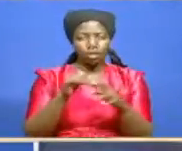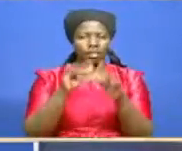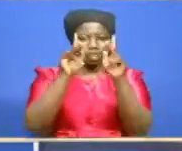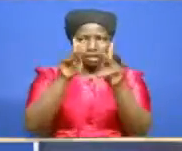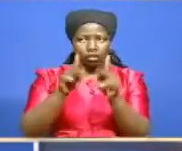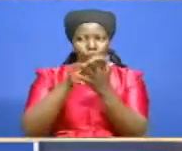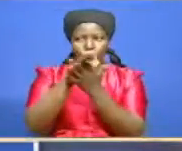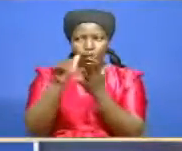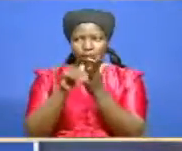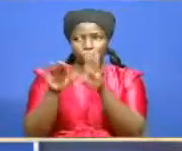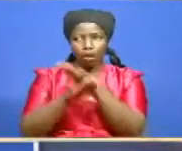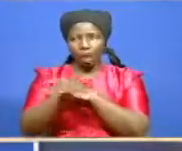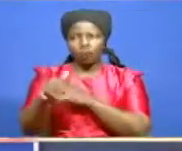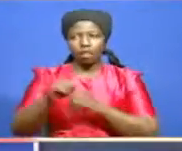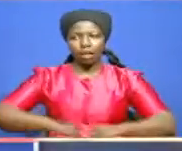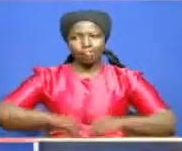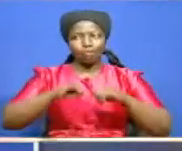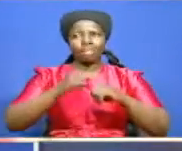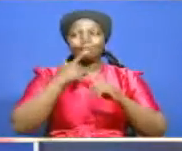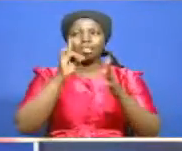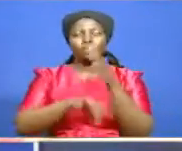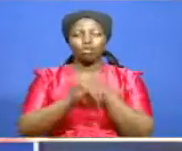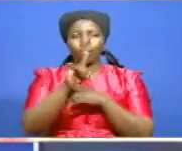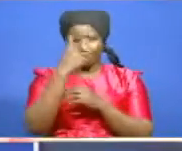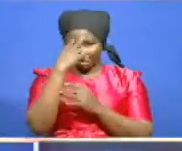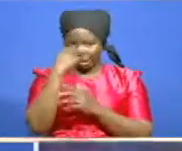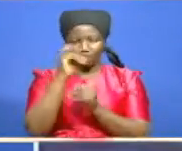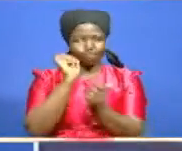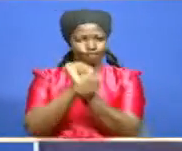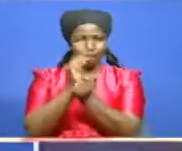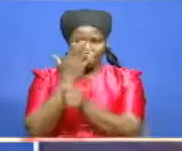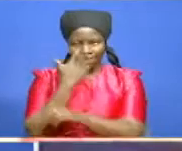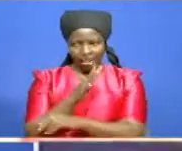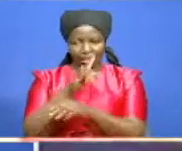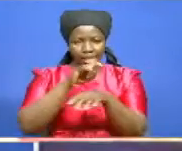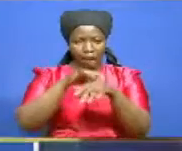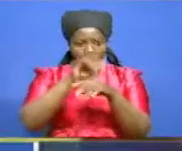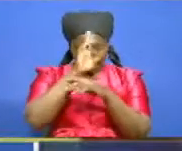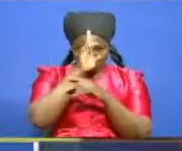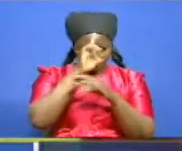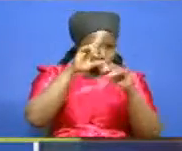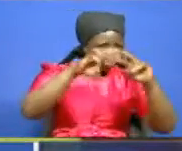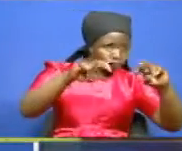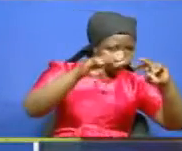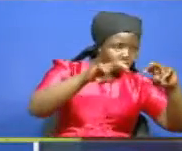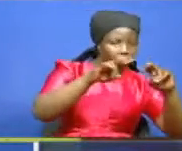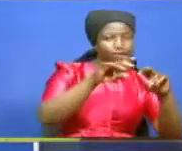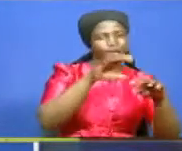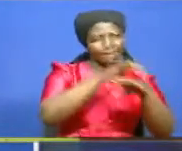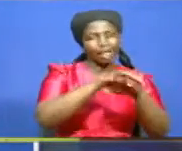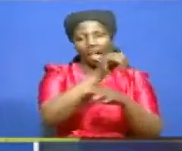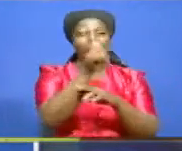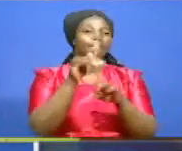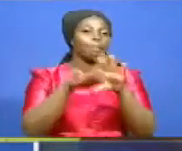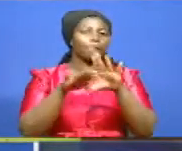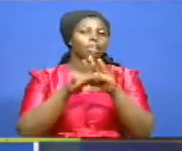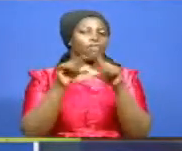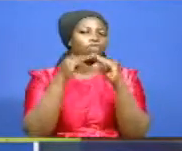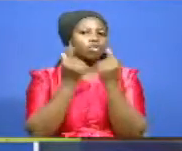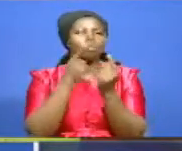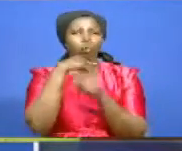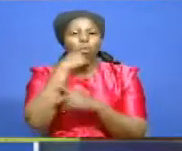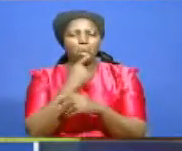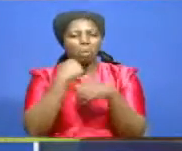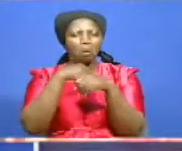Sub-County Commander James Ngetich says one suspect is in custody even as police pursue other members of the gang believed to be terrorizing